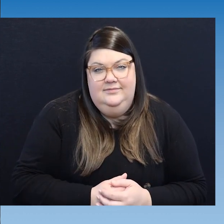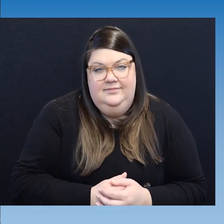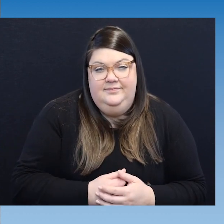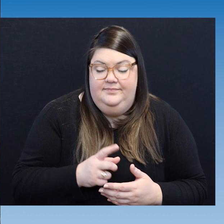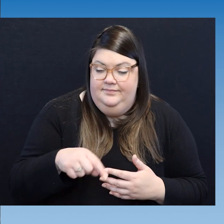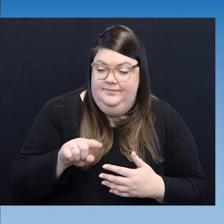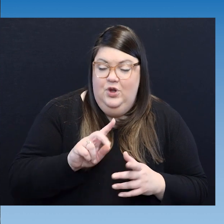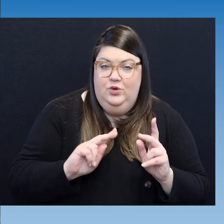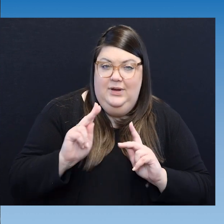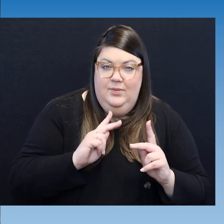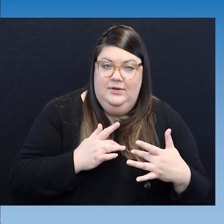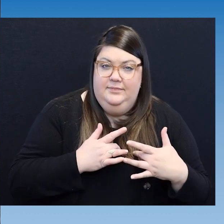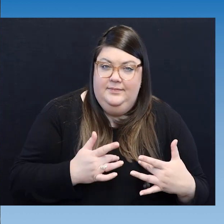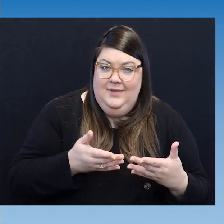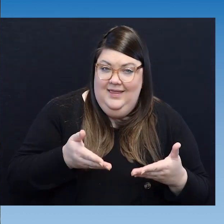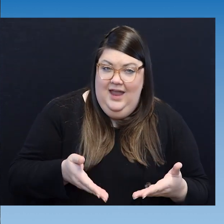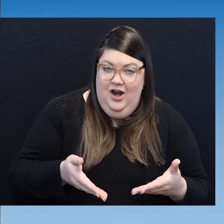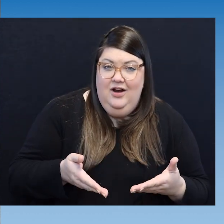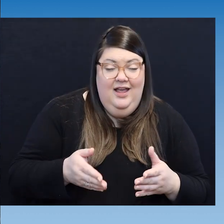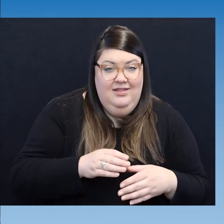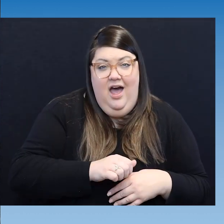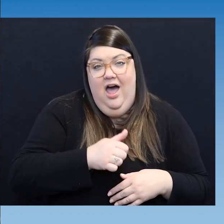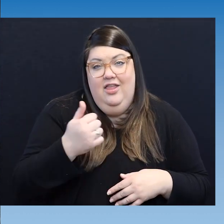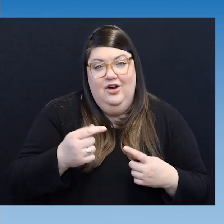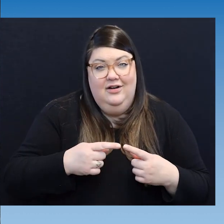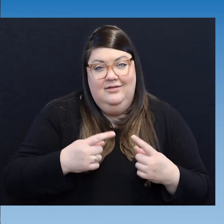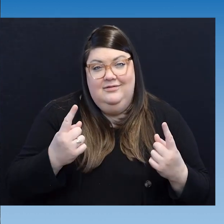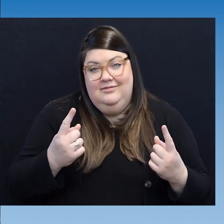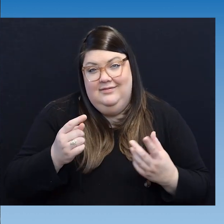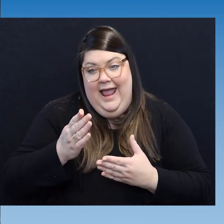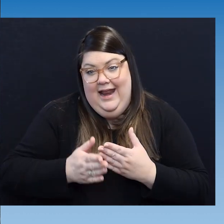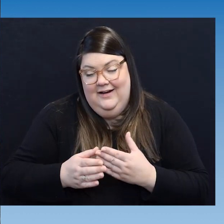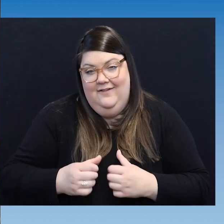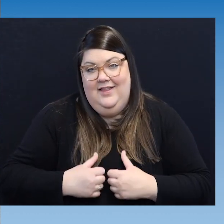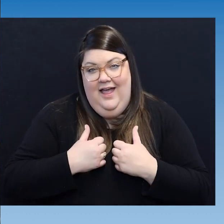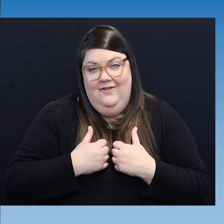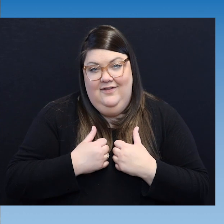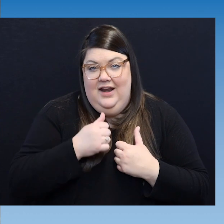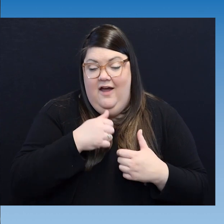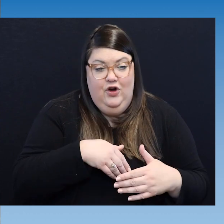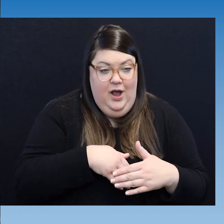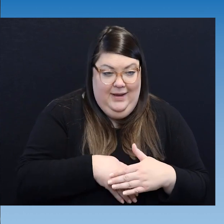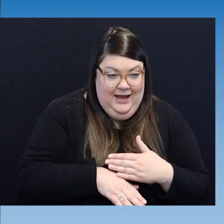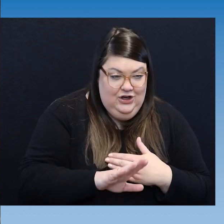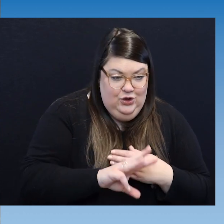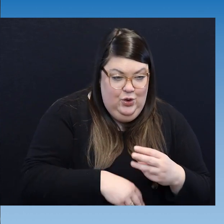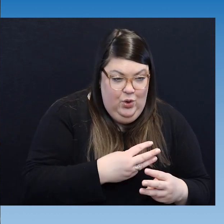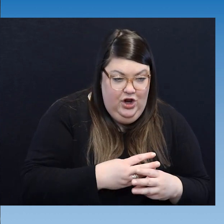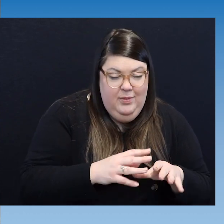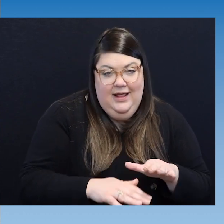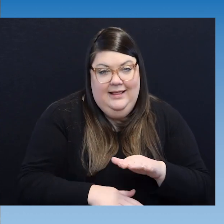And these are people that are there for the other end of life, right? For not for coming into this world, but